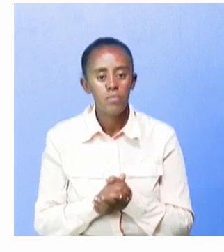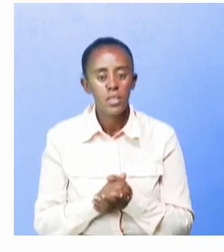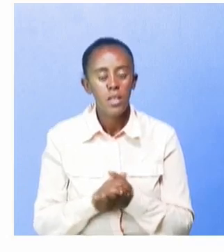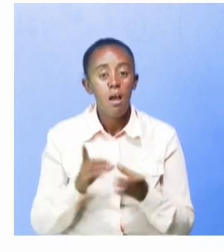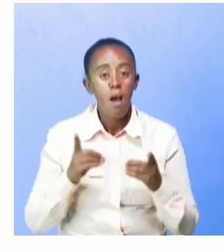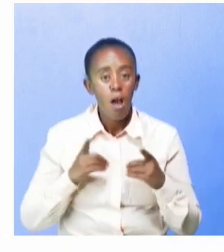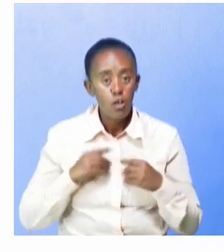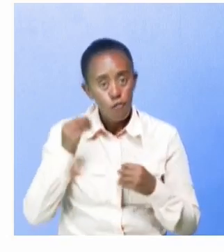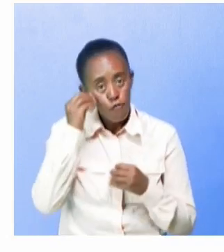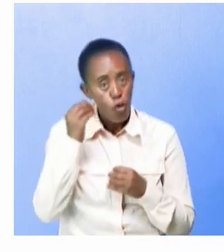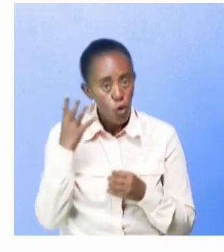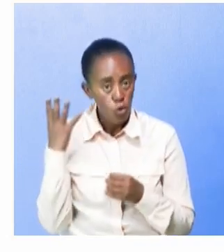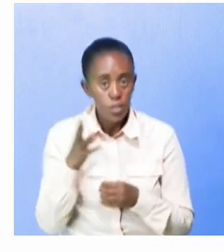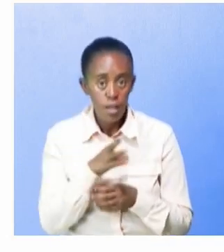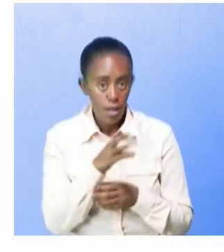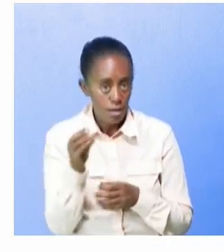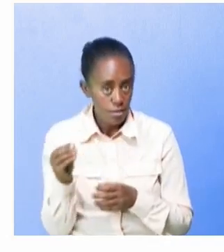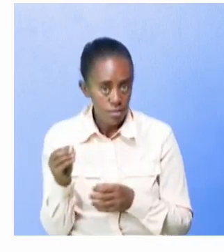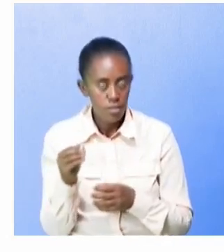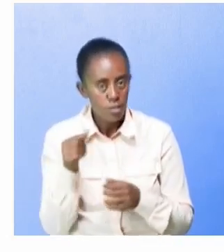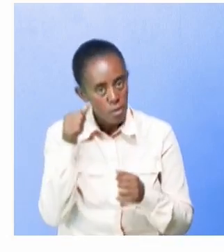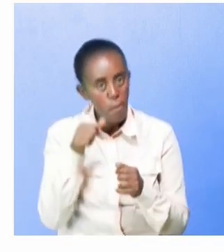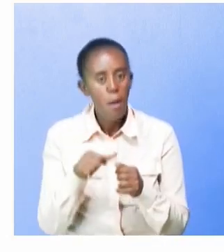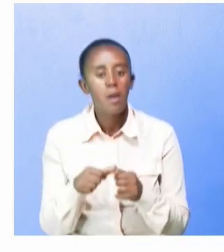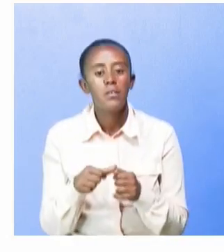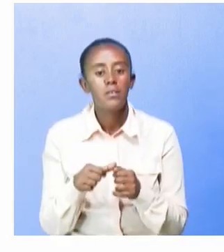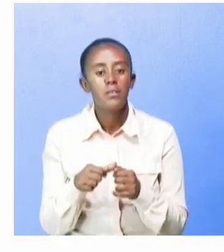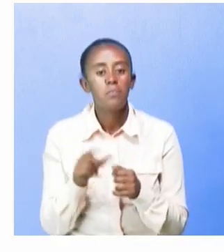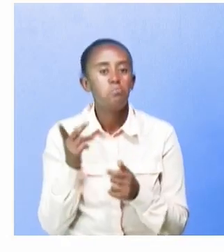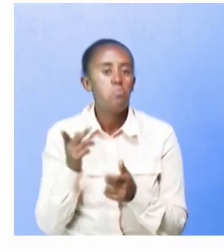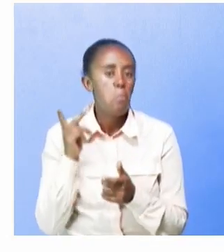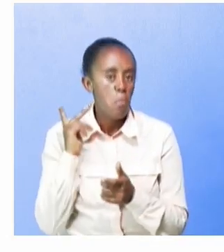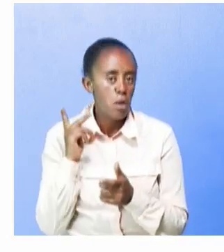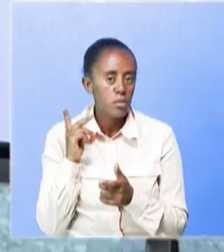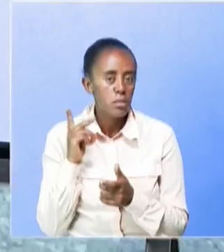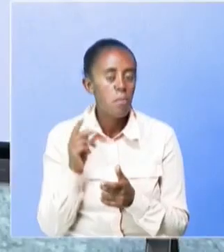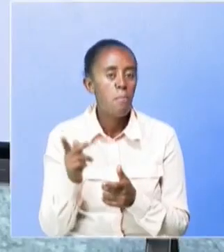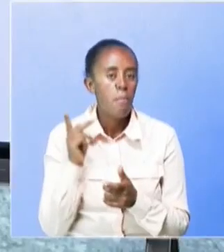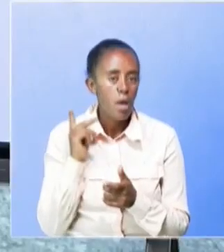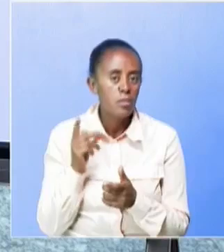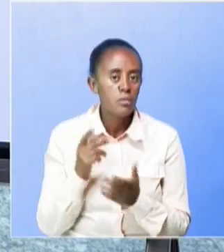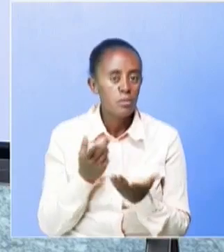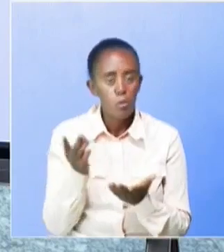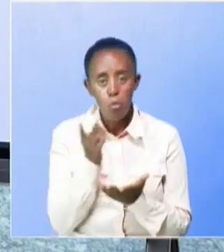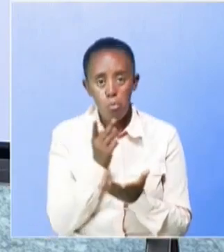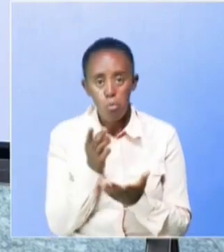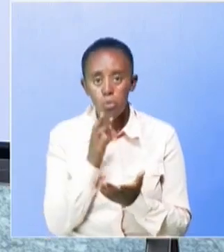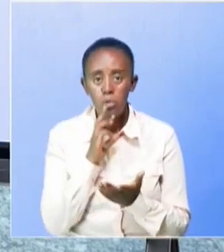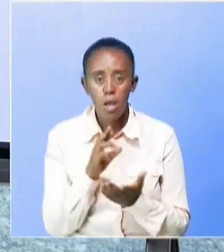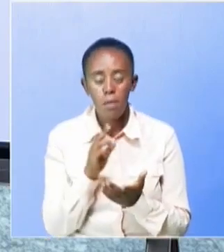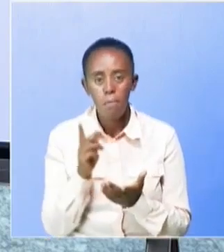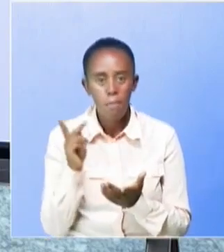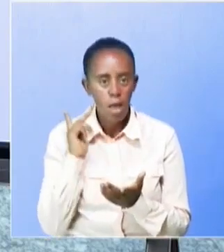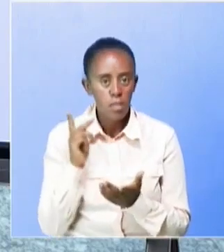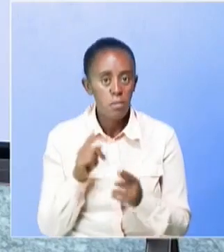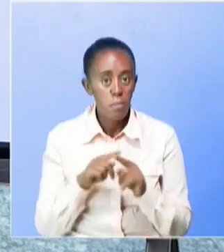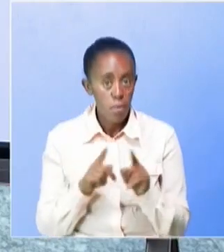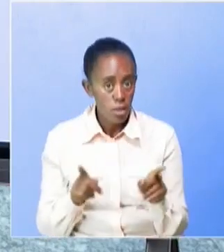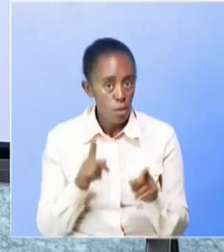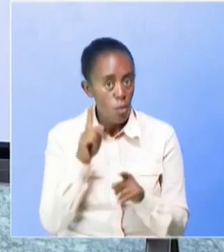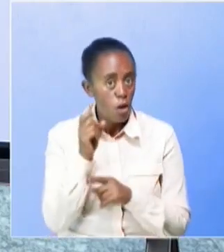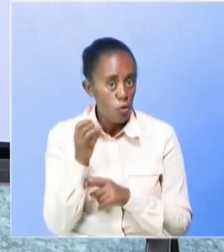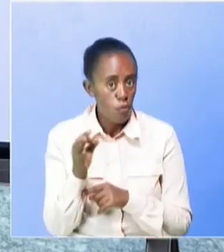forgotten, and reminded, past events. Both are past, but one of